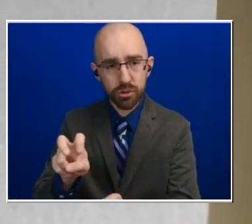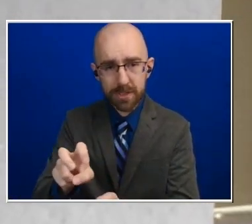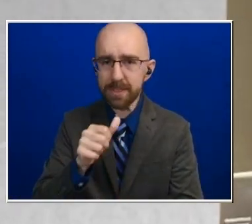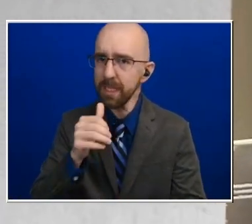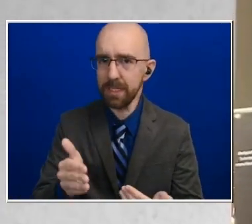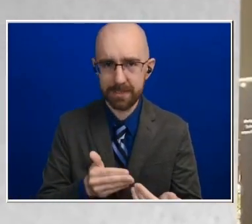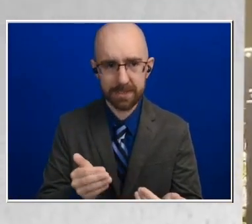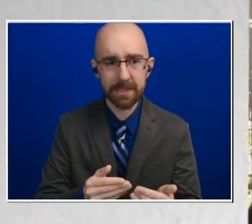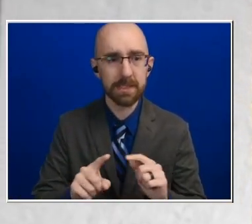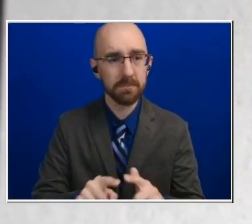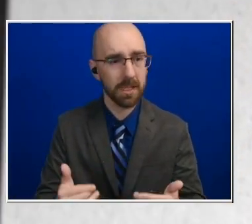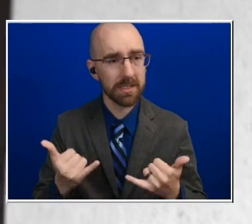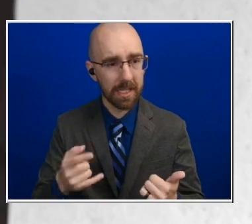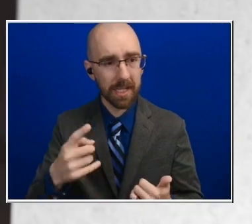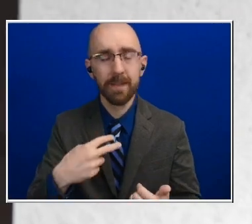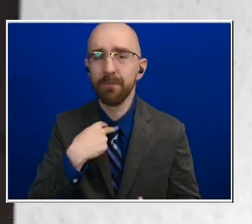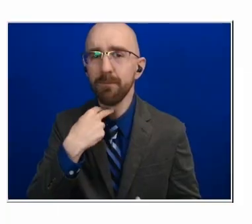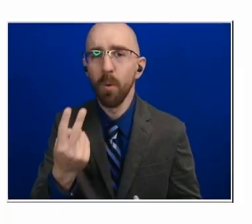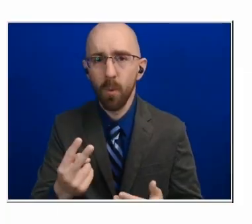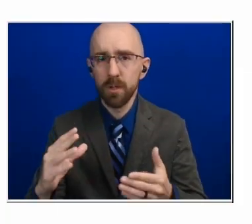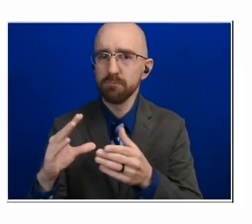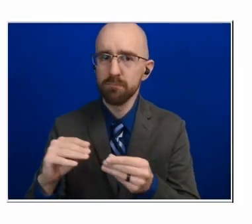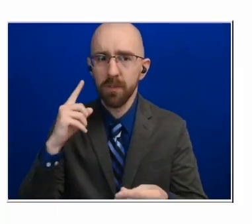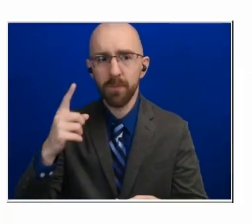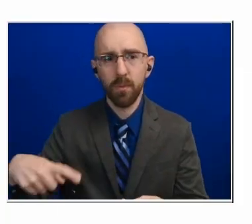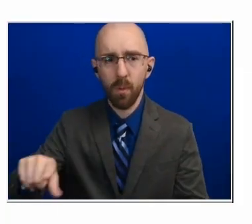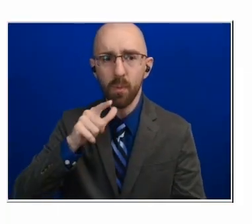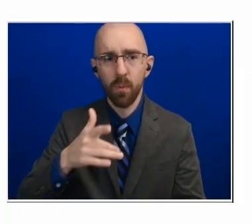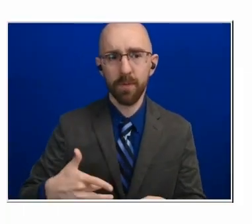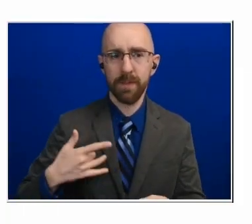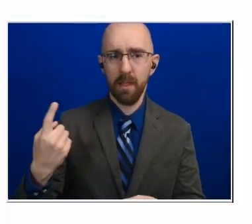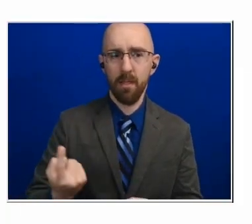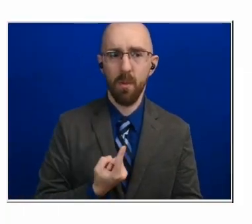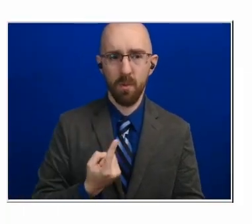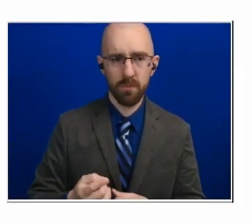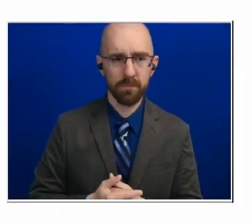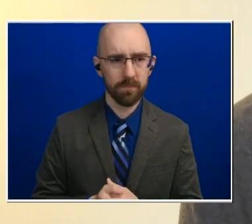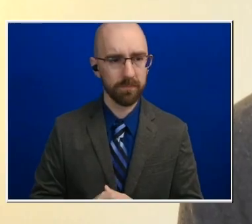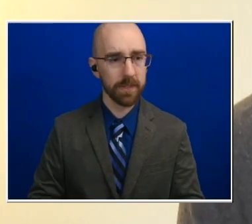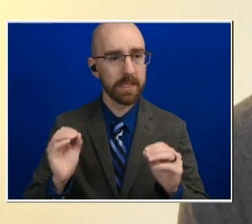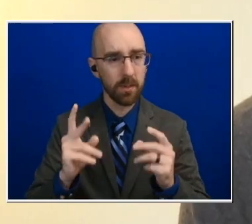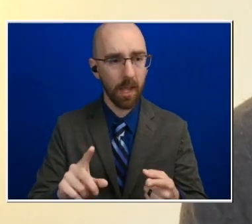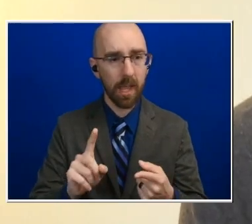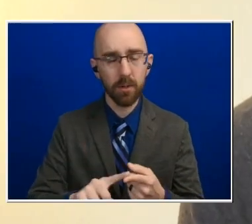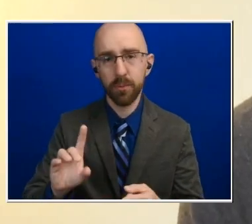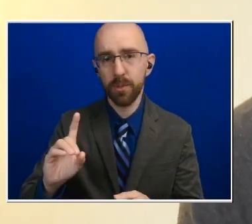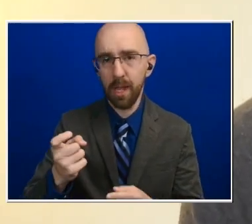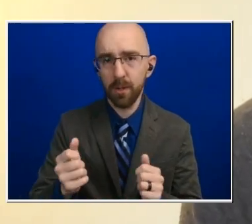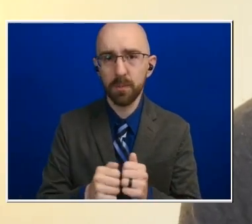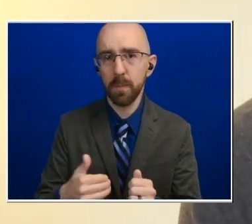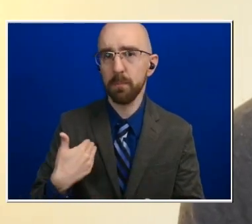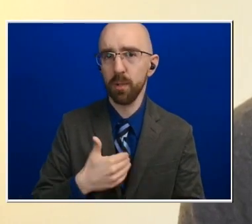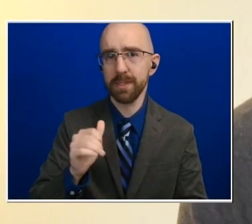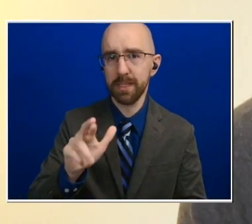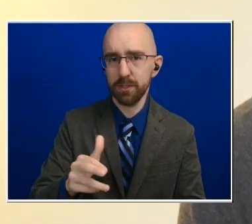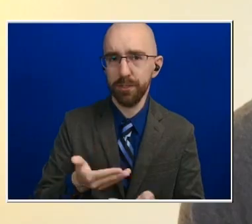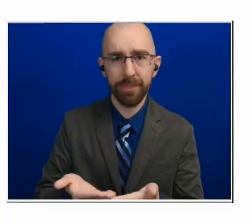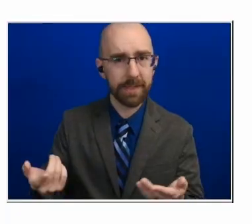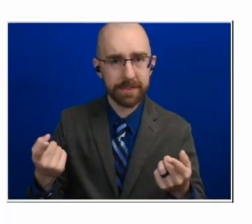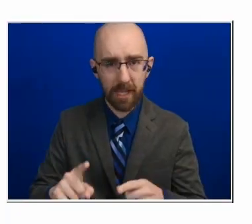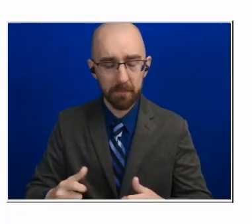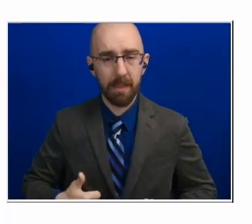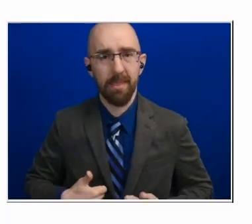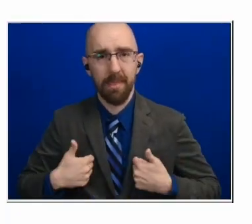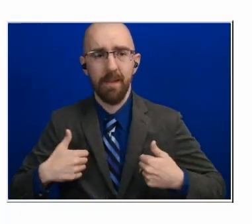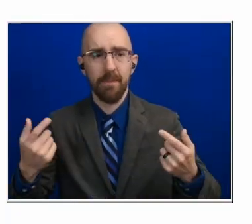a voice for those who may feel alone. It is okay to be diagnosed with breast cancer. Things happen, life happens and stuff.